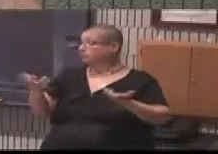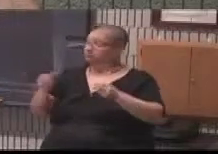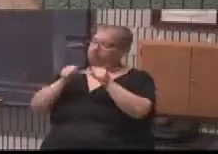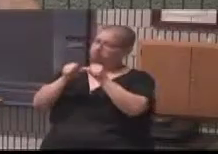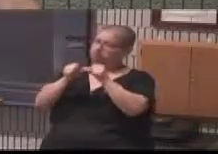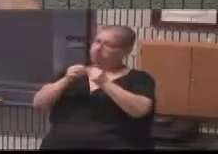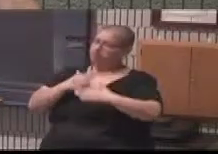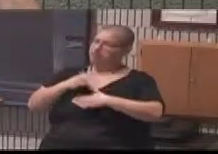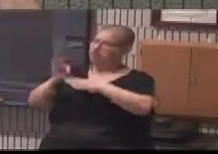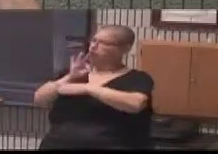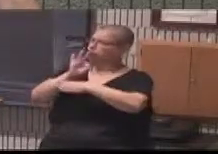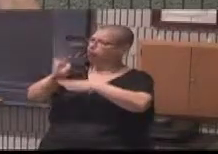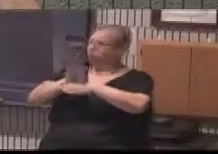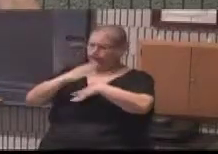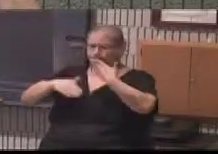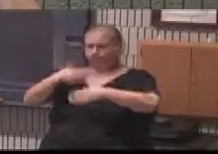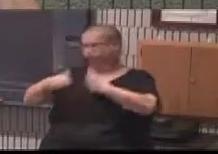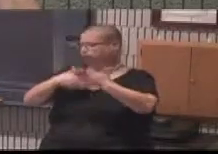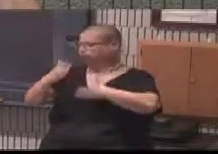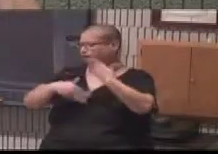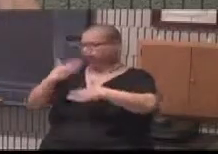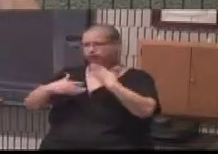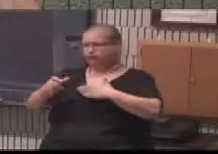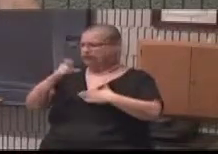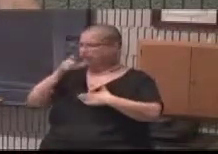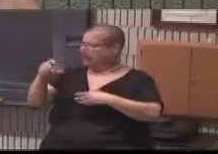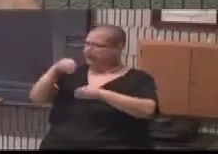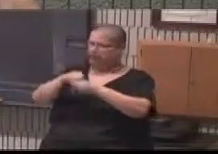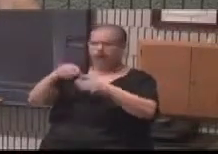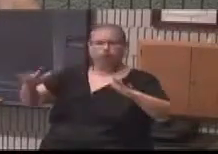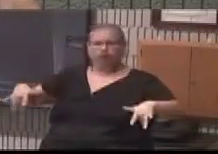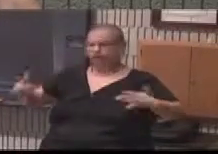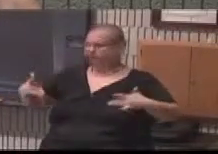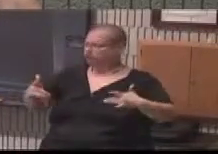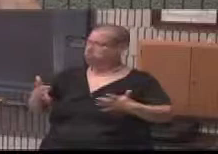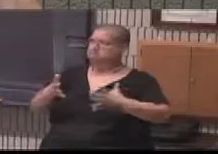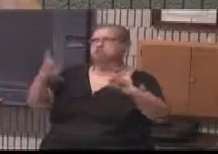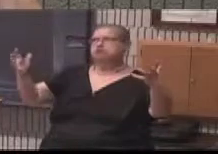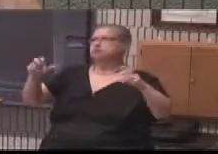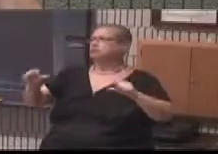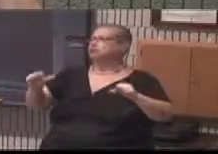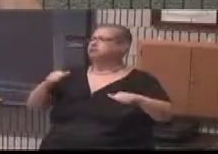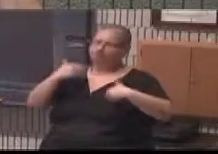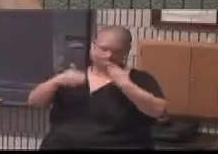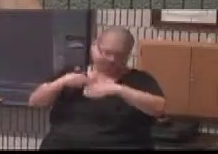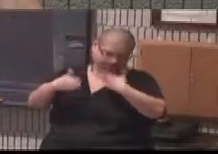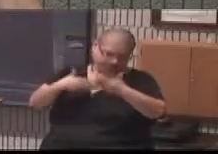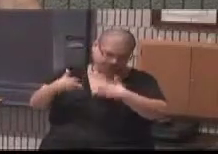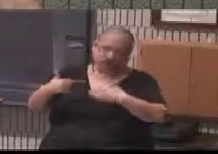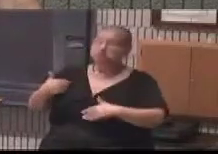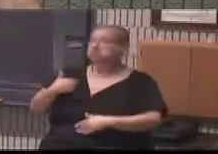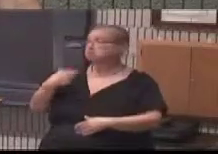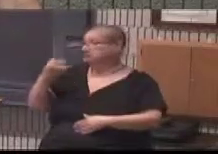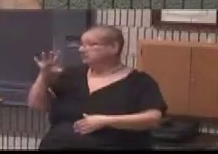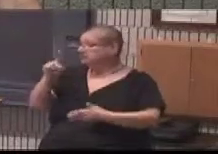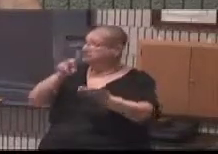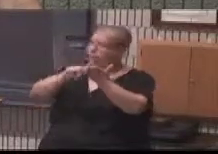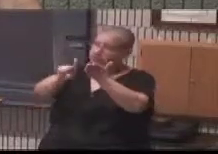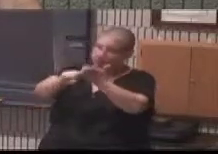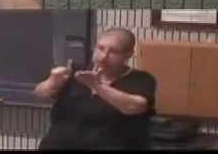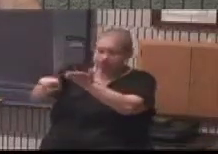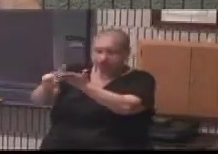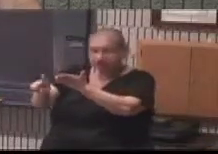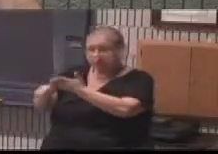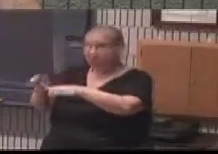maintain my functional status and to stay out of the wheelchair as long as possible. I did a lot of research on the